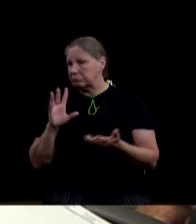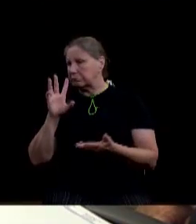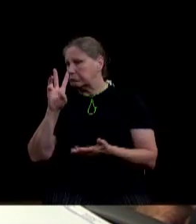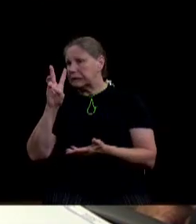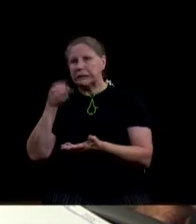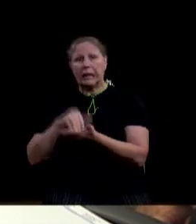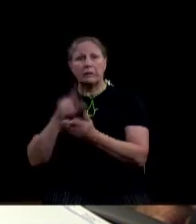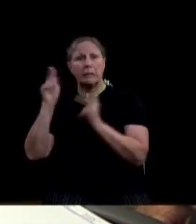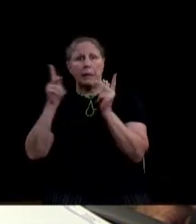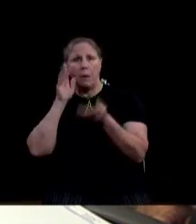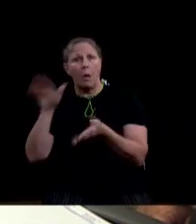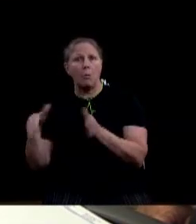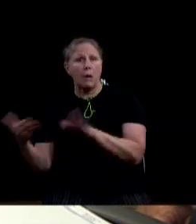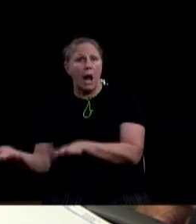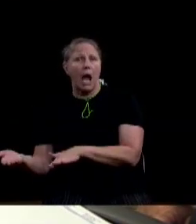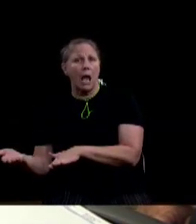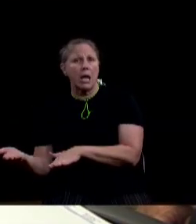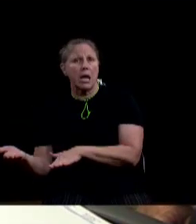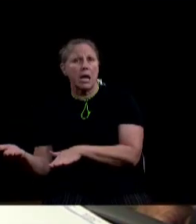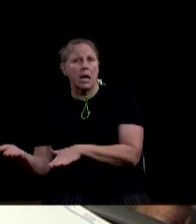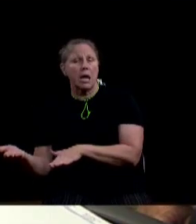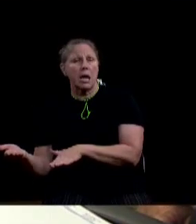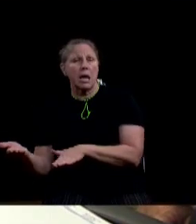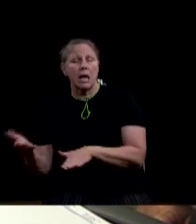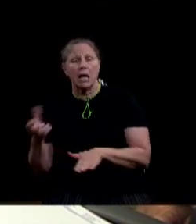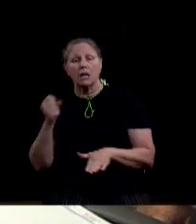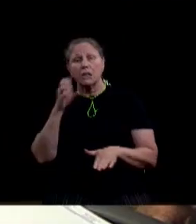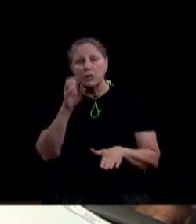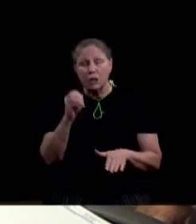So waiting for herd immunity is